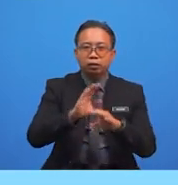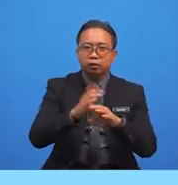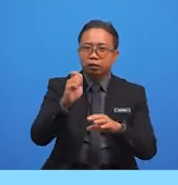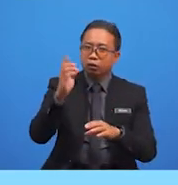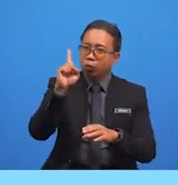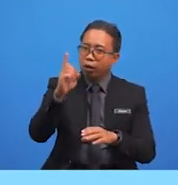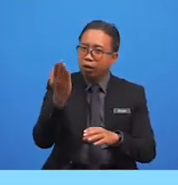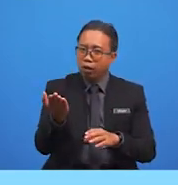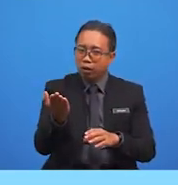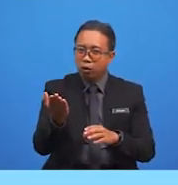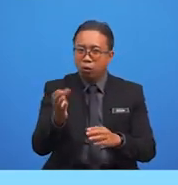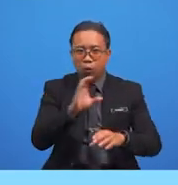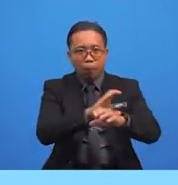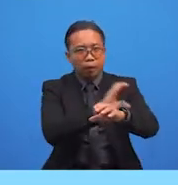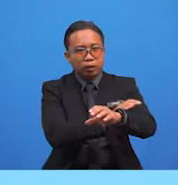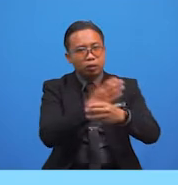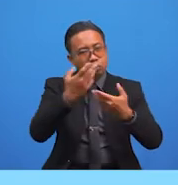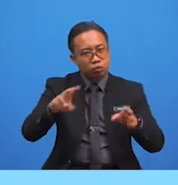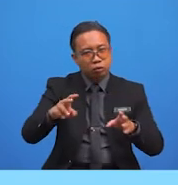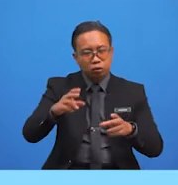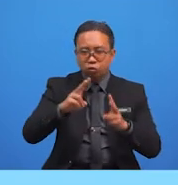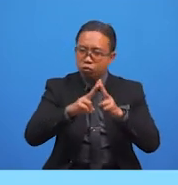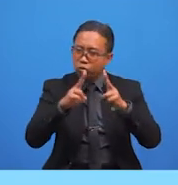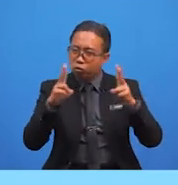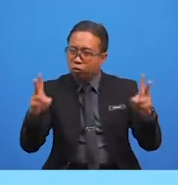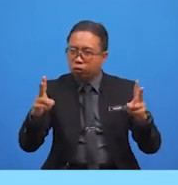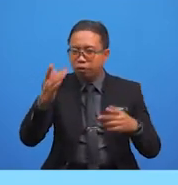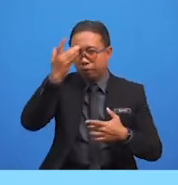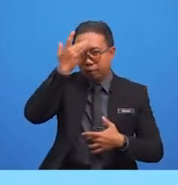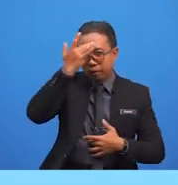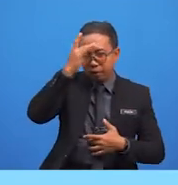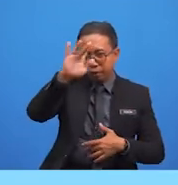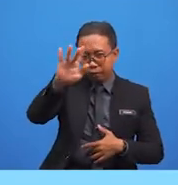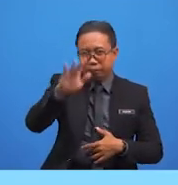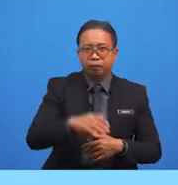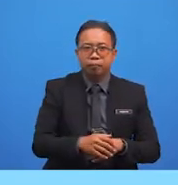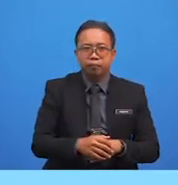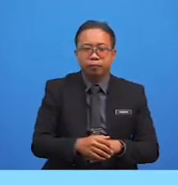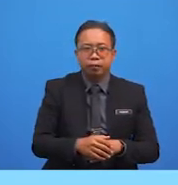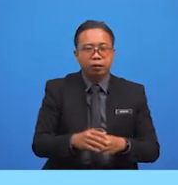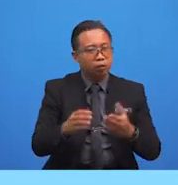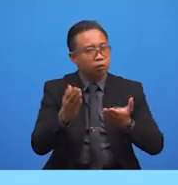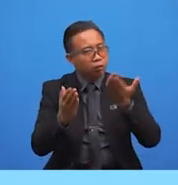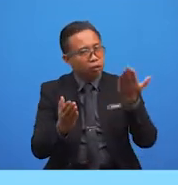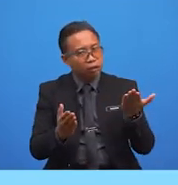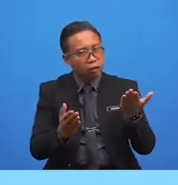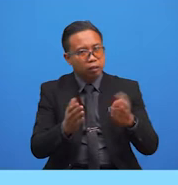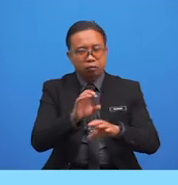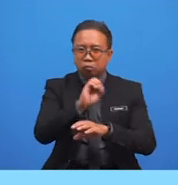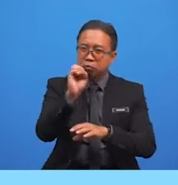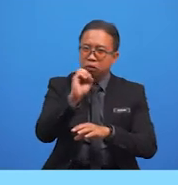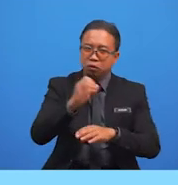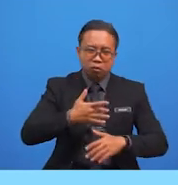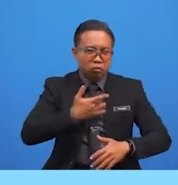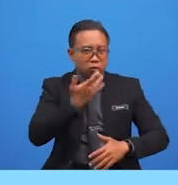the one hand, computers are already very intelligent. On the other hand, they haven't